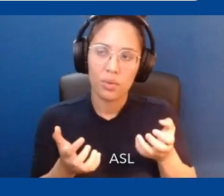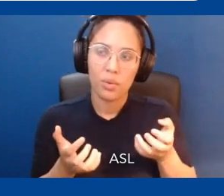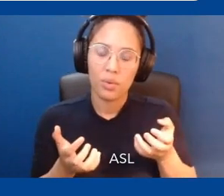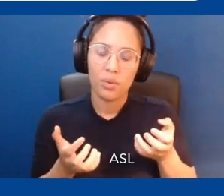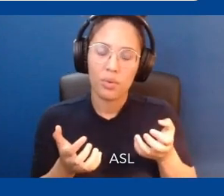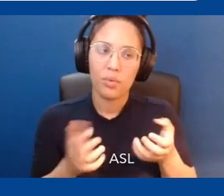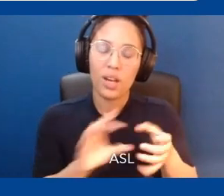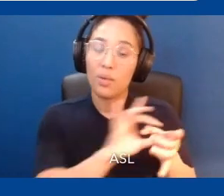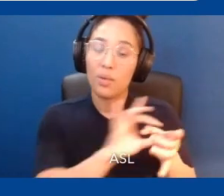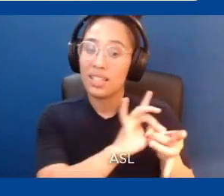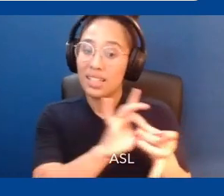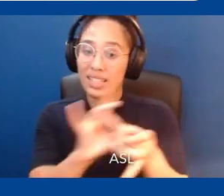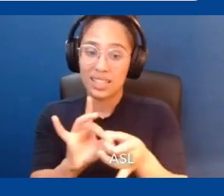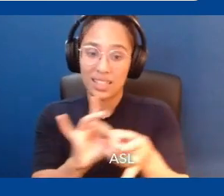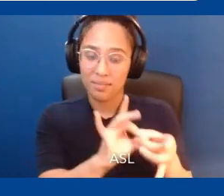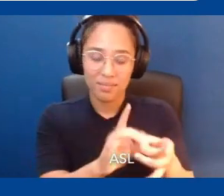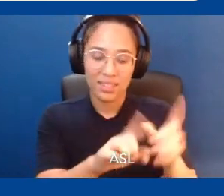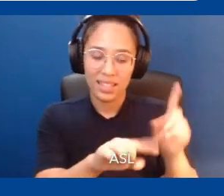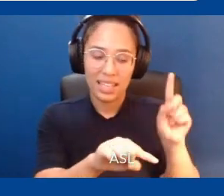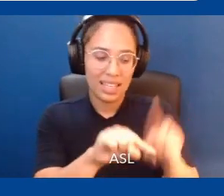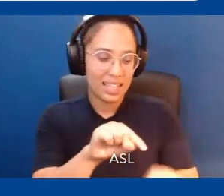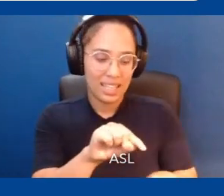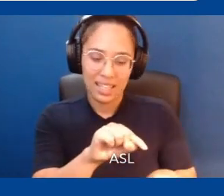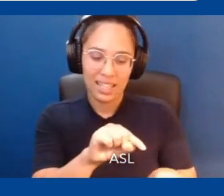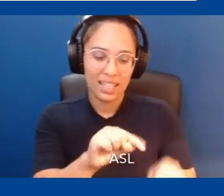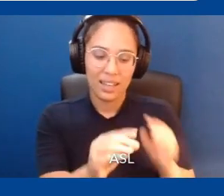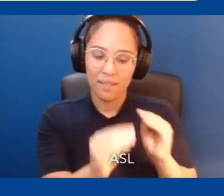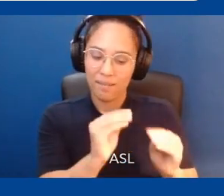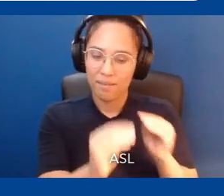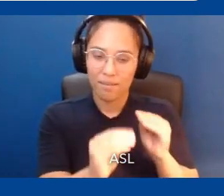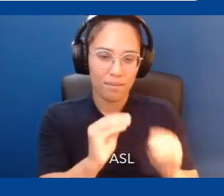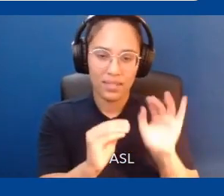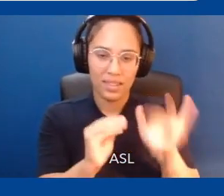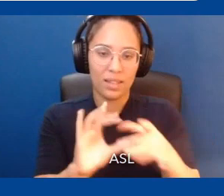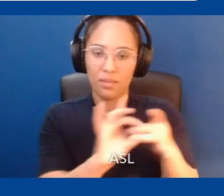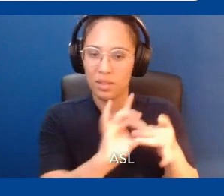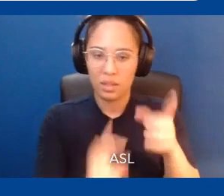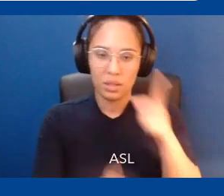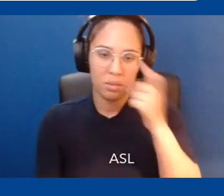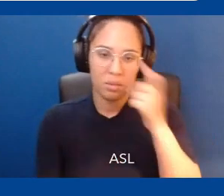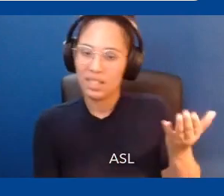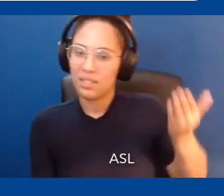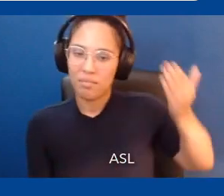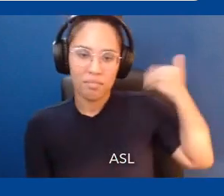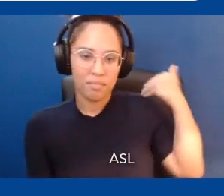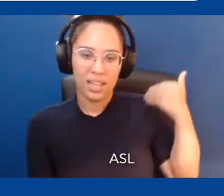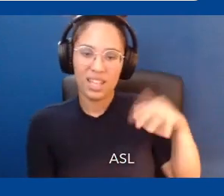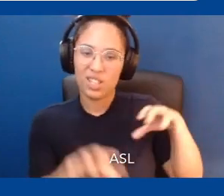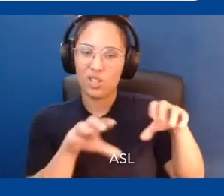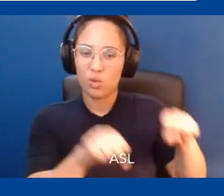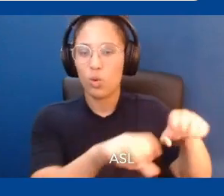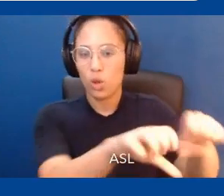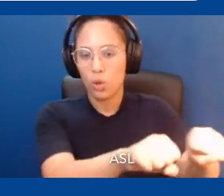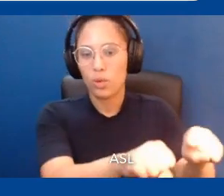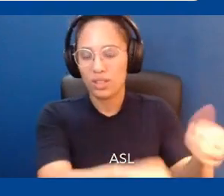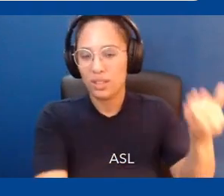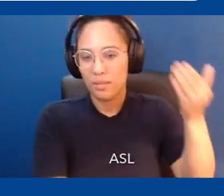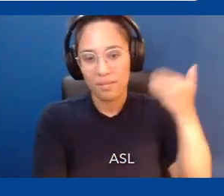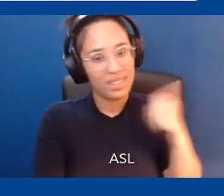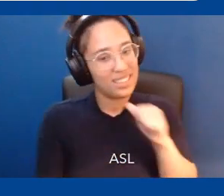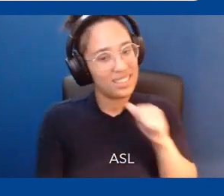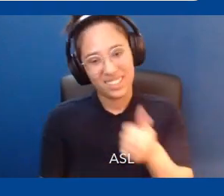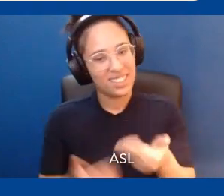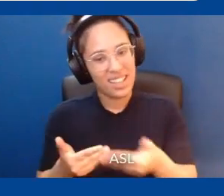relationship that was very imperialistic or very colonial in the past. And it's not easy. I think everybody's navigating this.